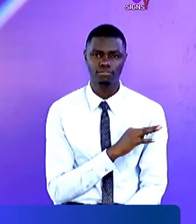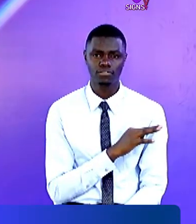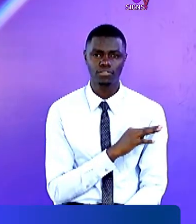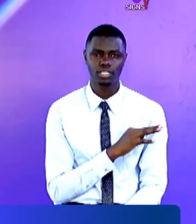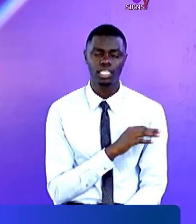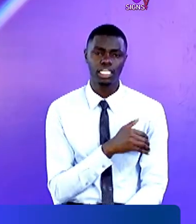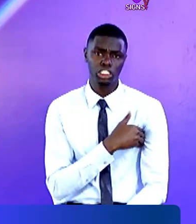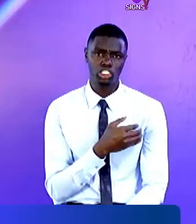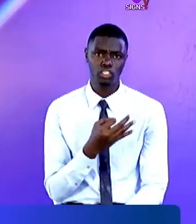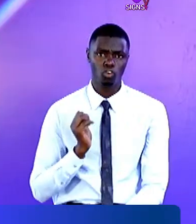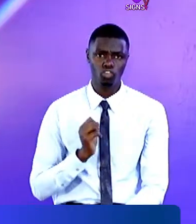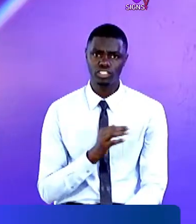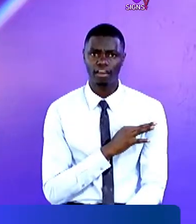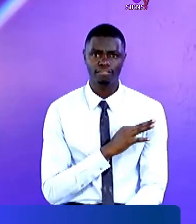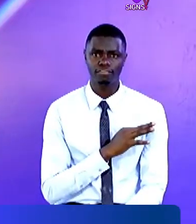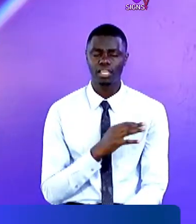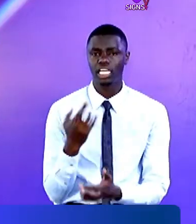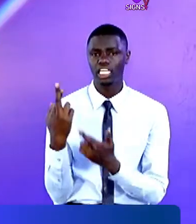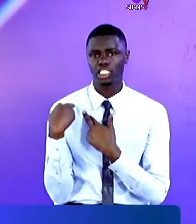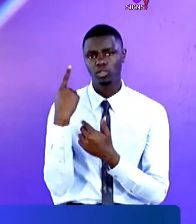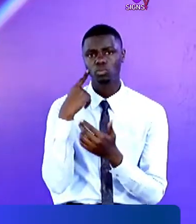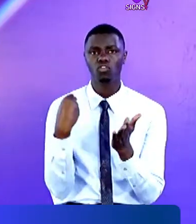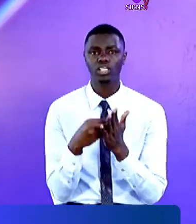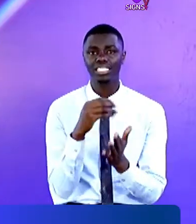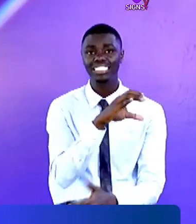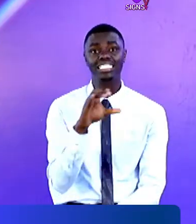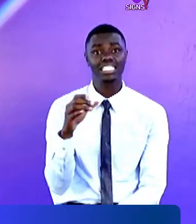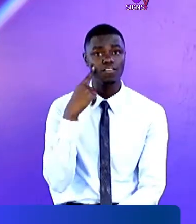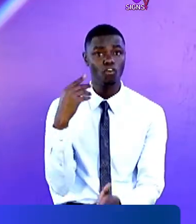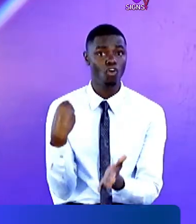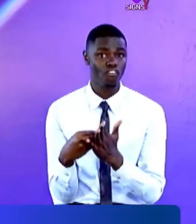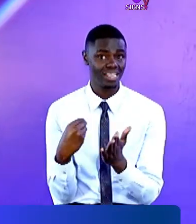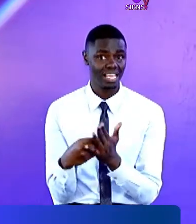chief of staff, the officer, the one in charge of finance, CEC for finance,